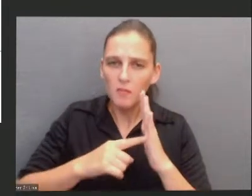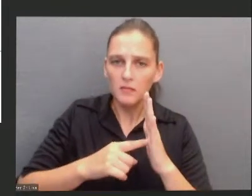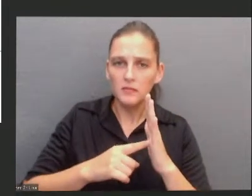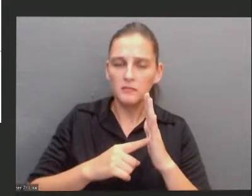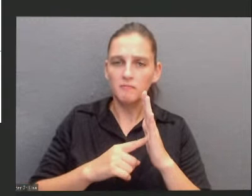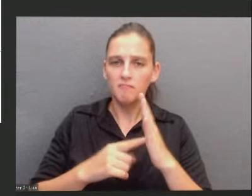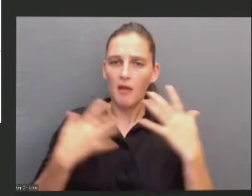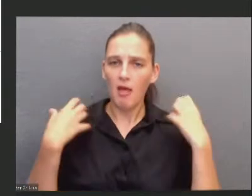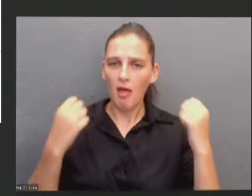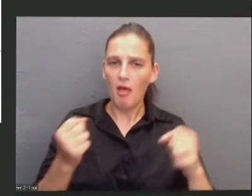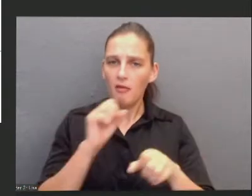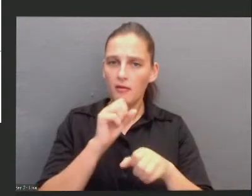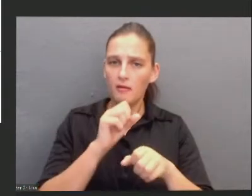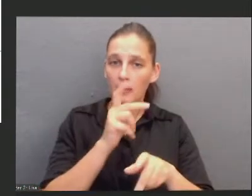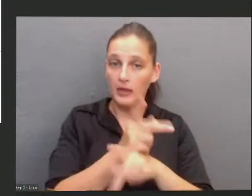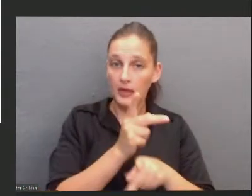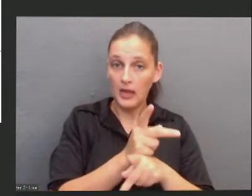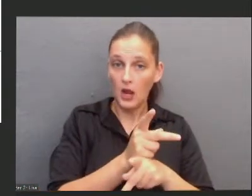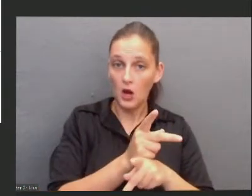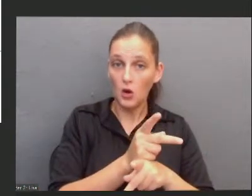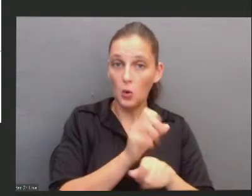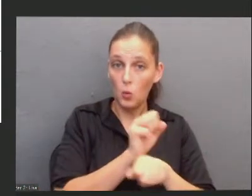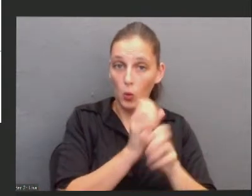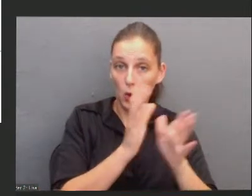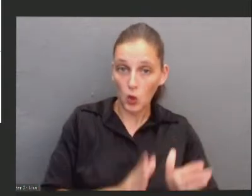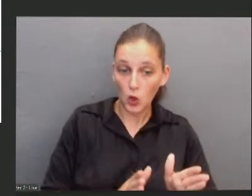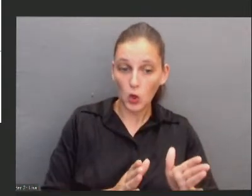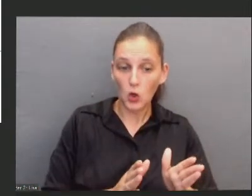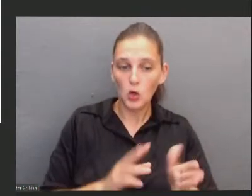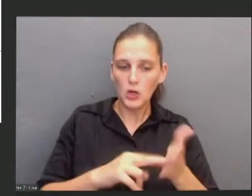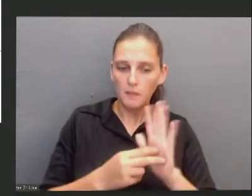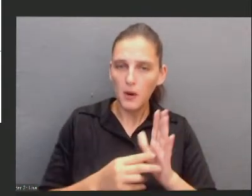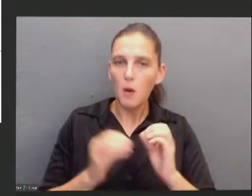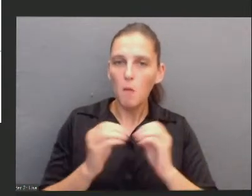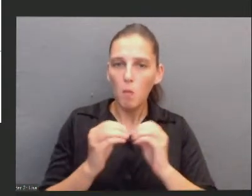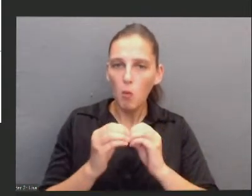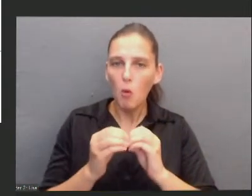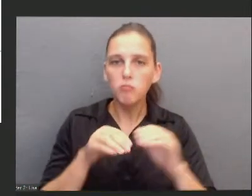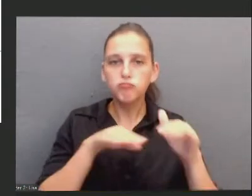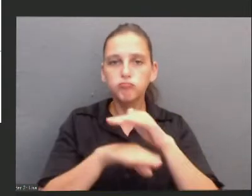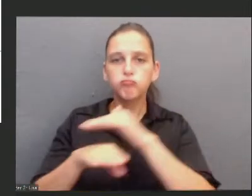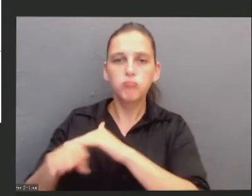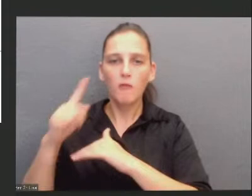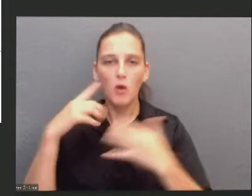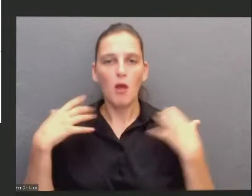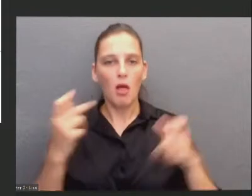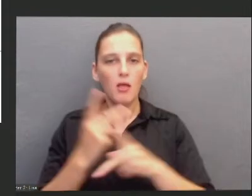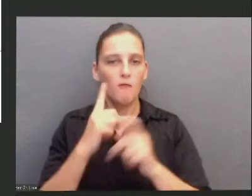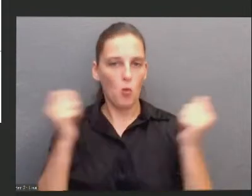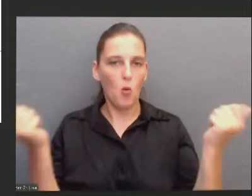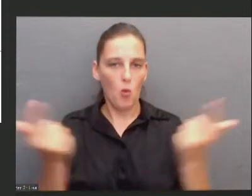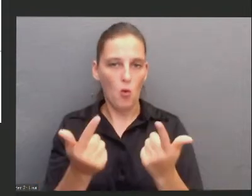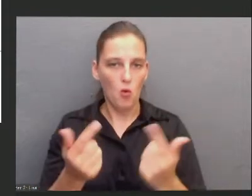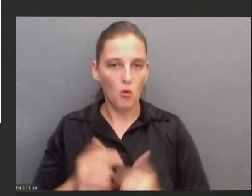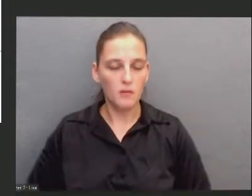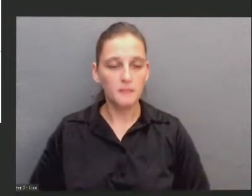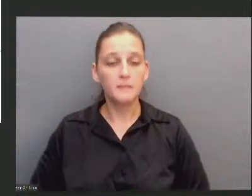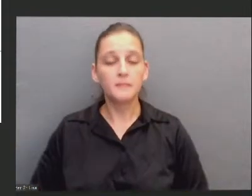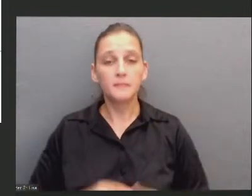and increase equitable access to quality healthcare for all. Under this